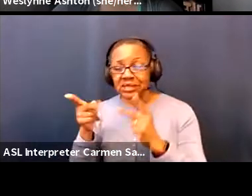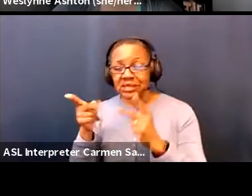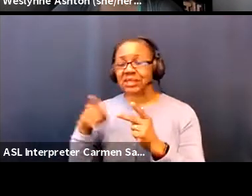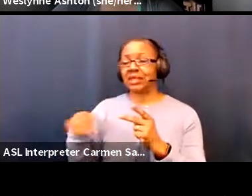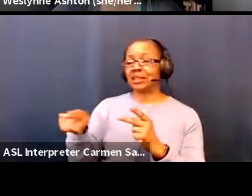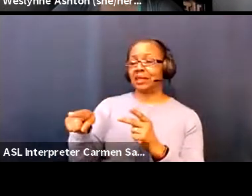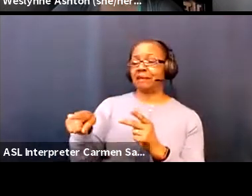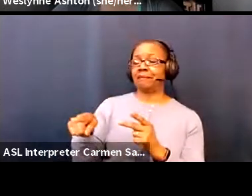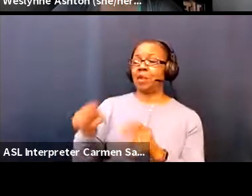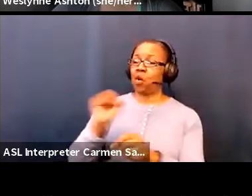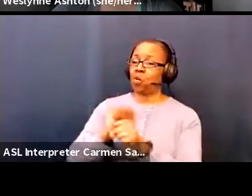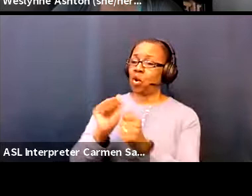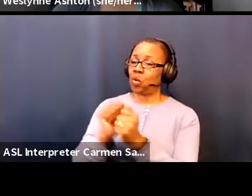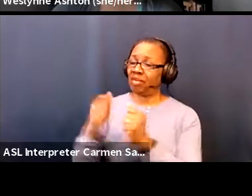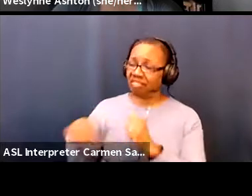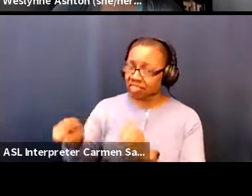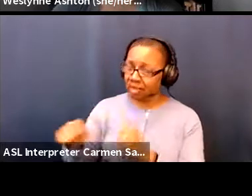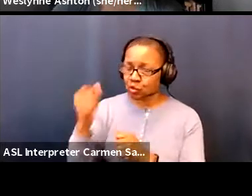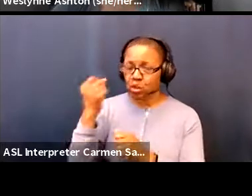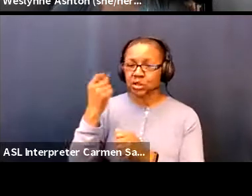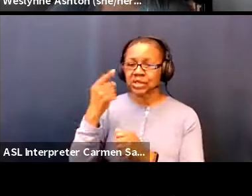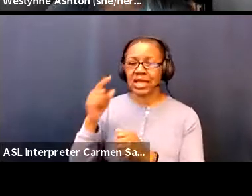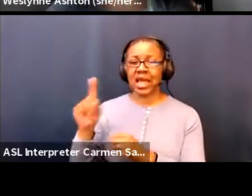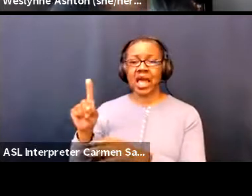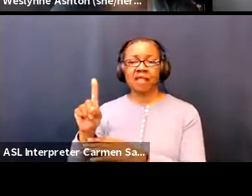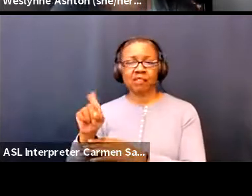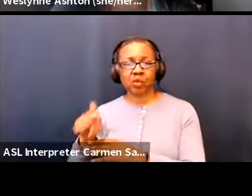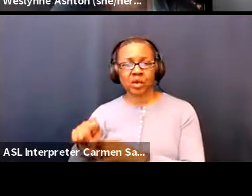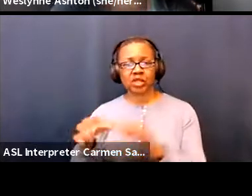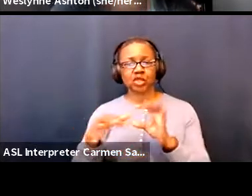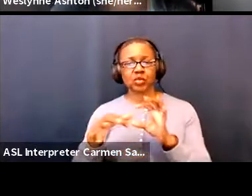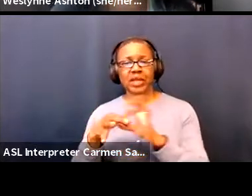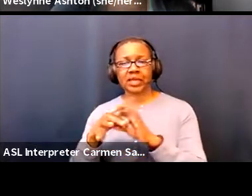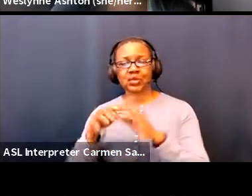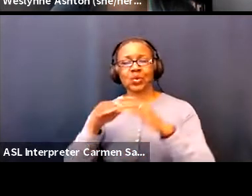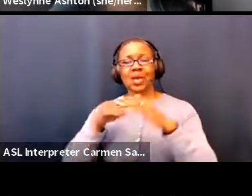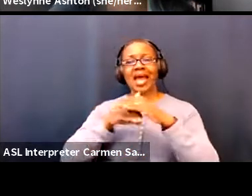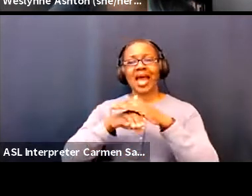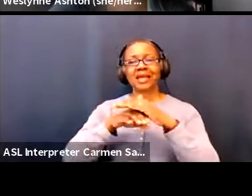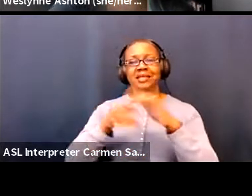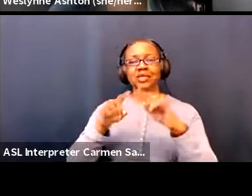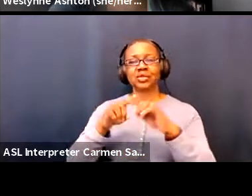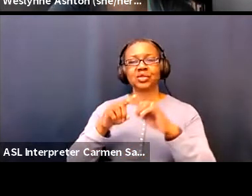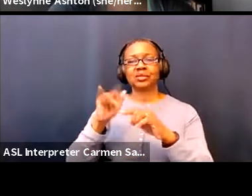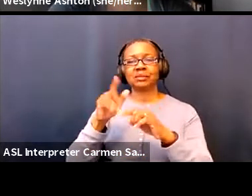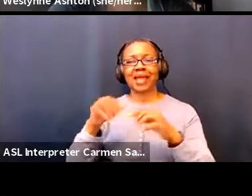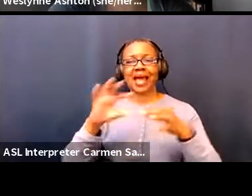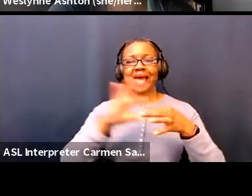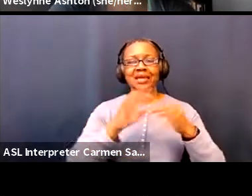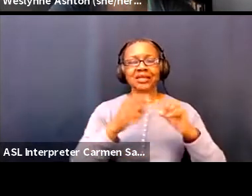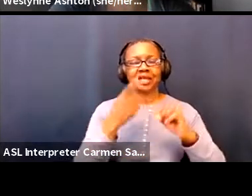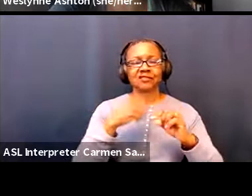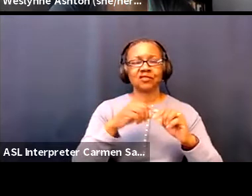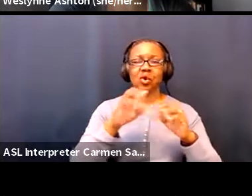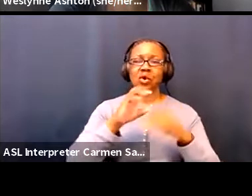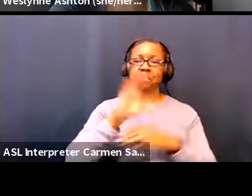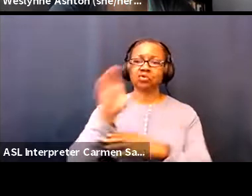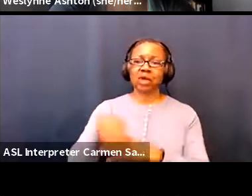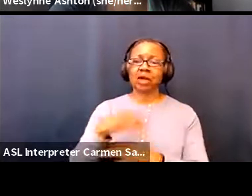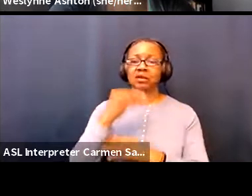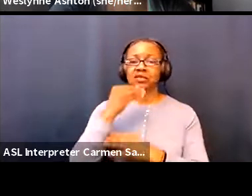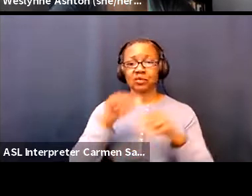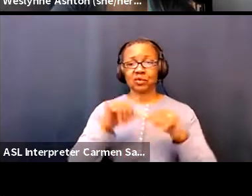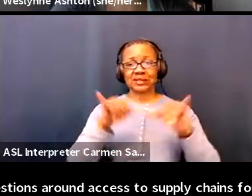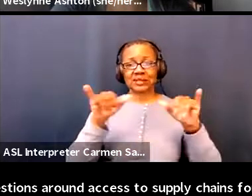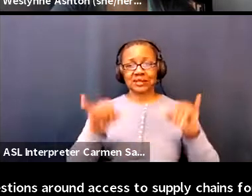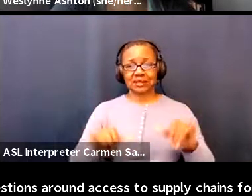with them to understand the questions around access to supply chains for Chicago's food system.